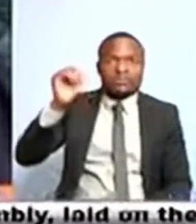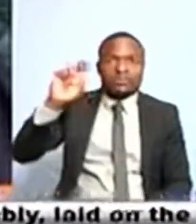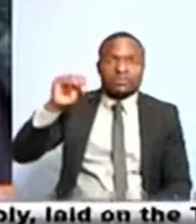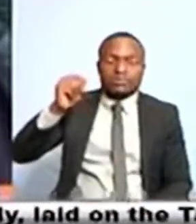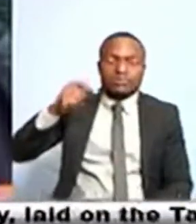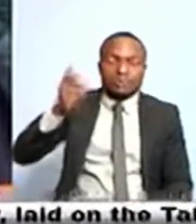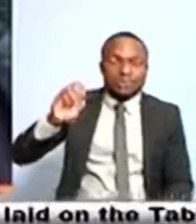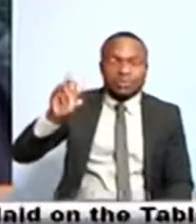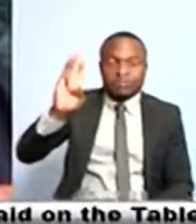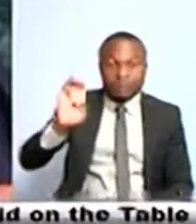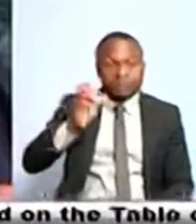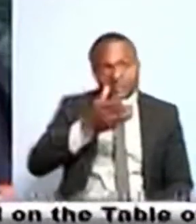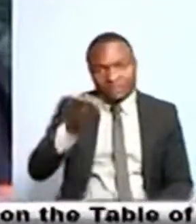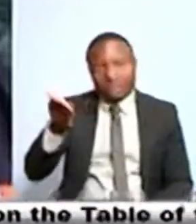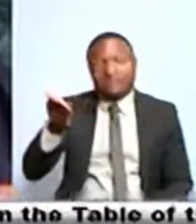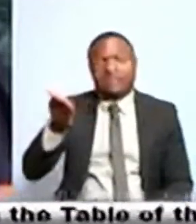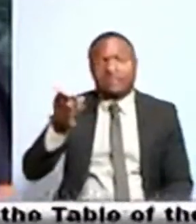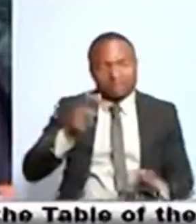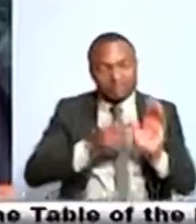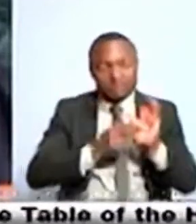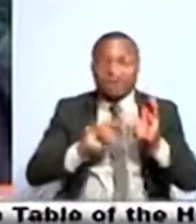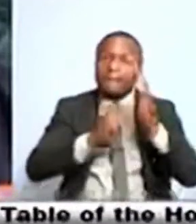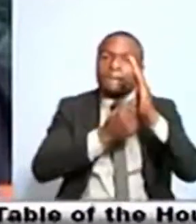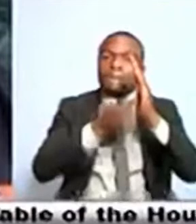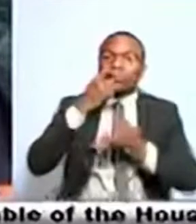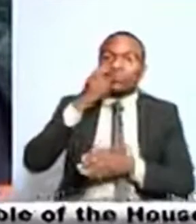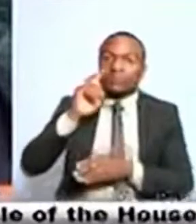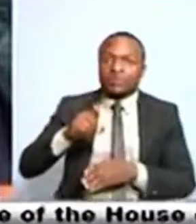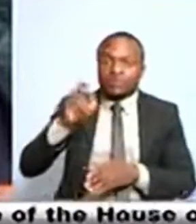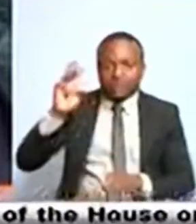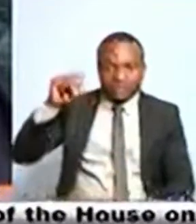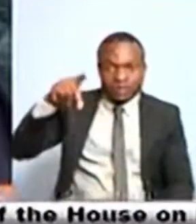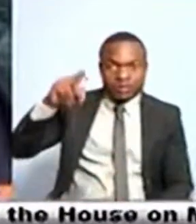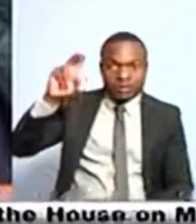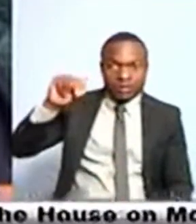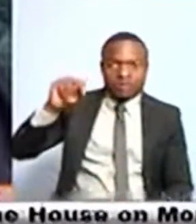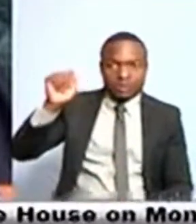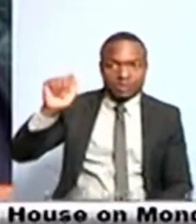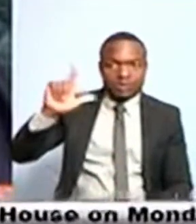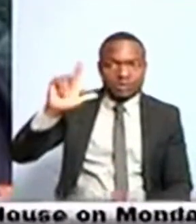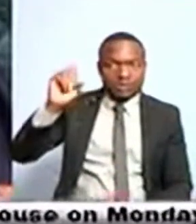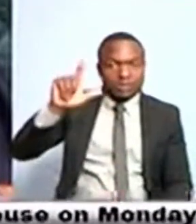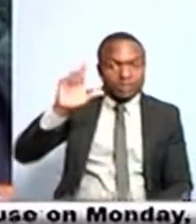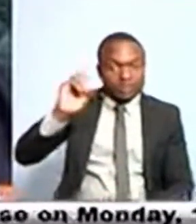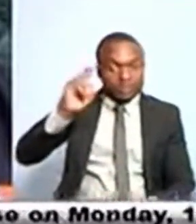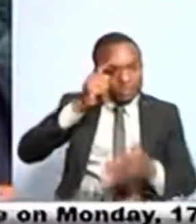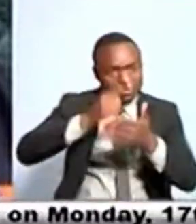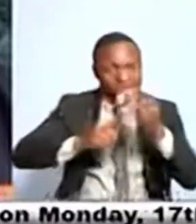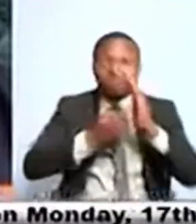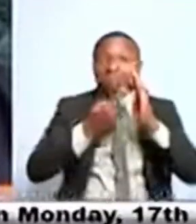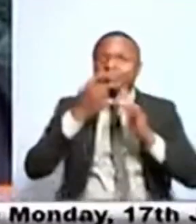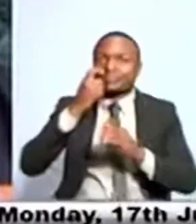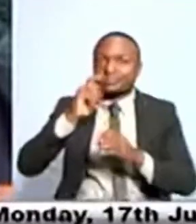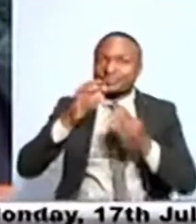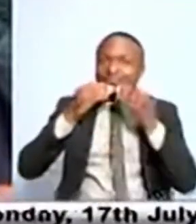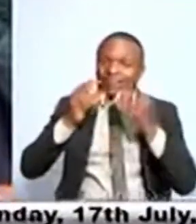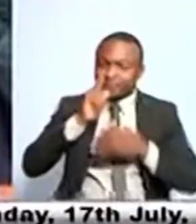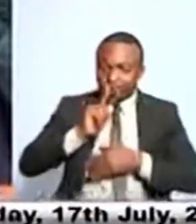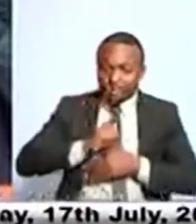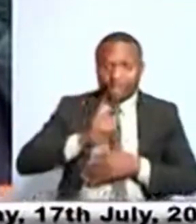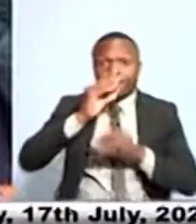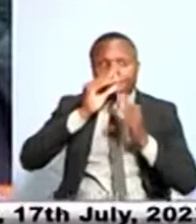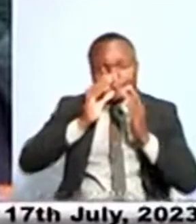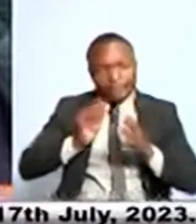indication for a point of order. Honorable Member for Nalolo, what's the point of order? Thank you, Madam Speaker. Madam